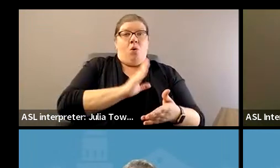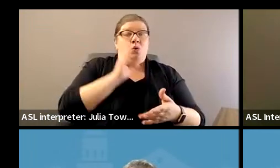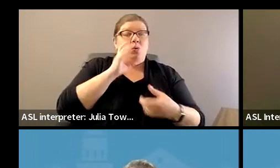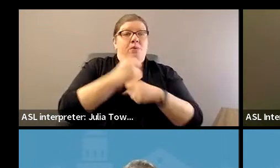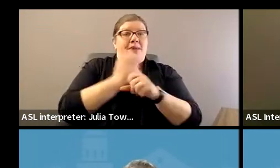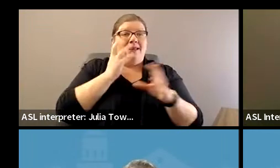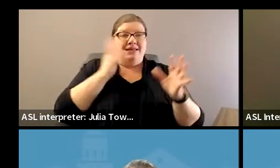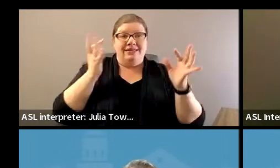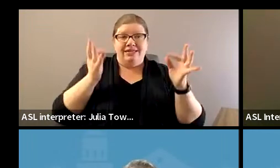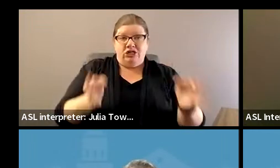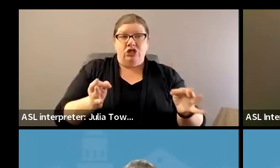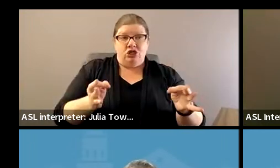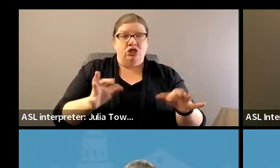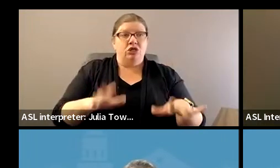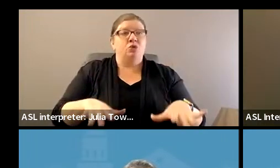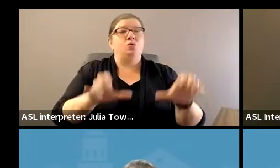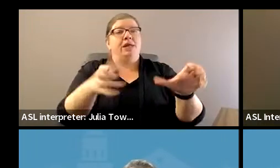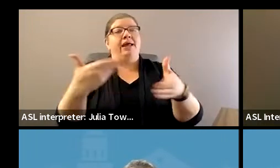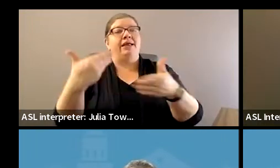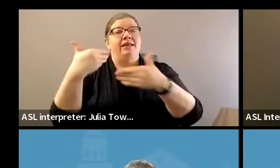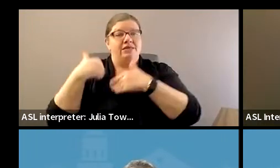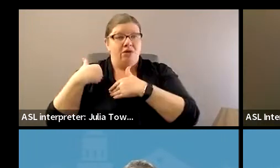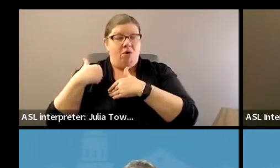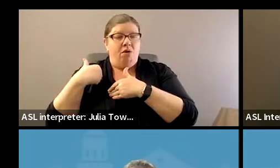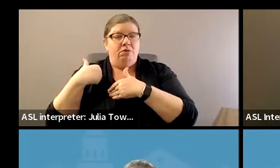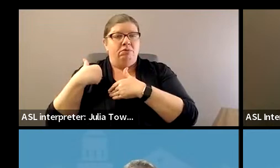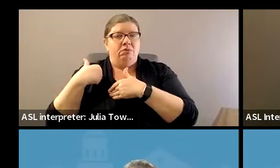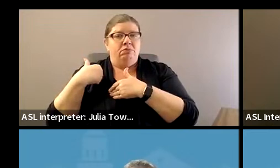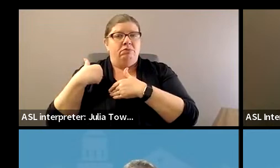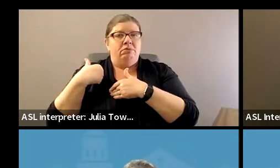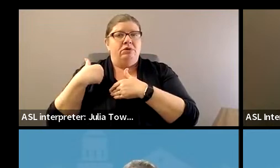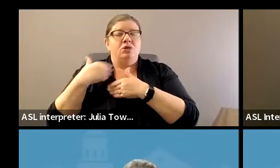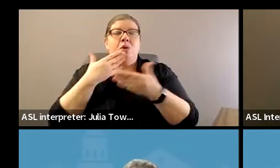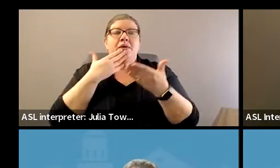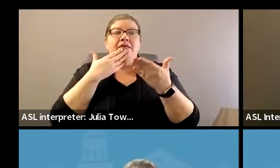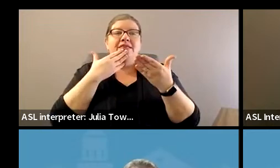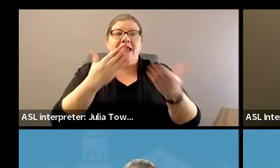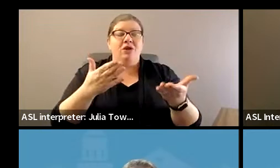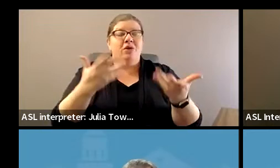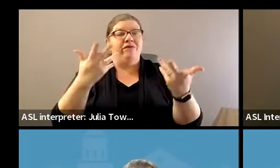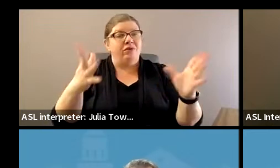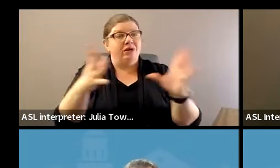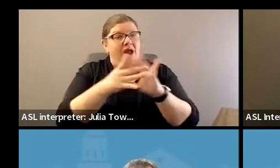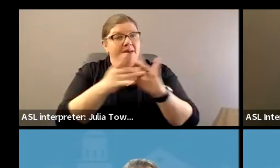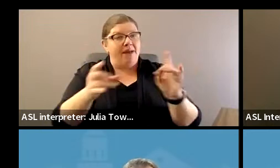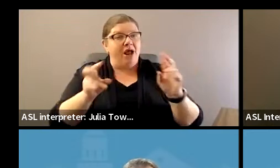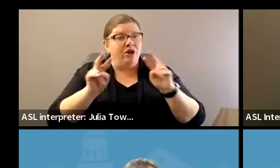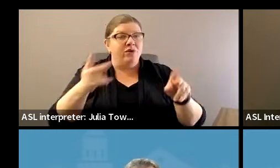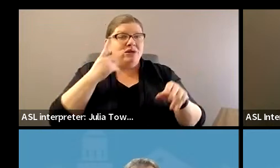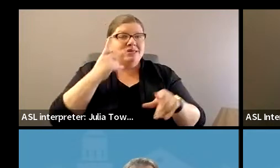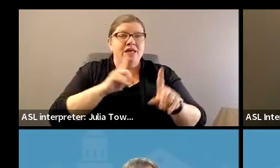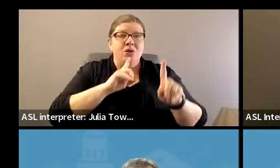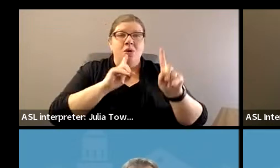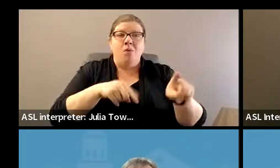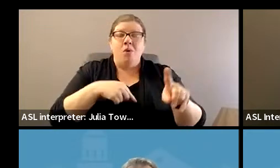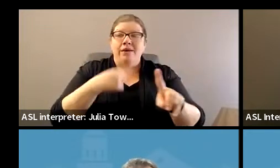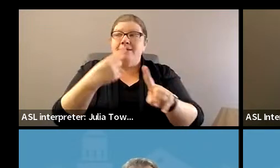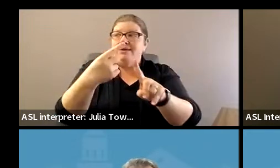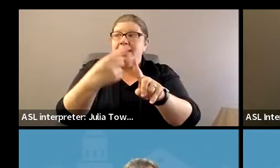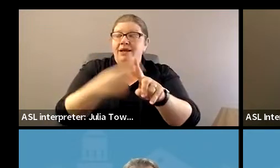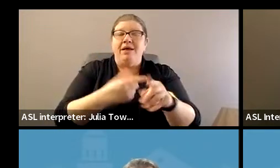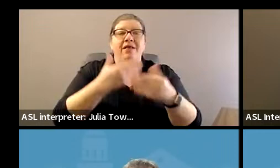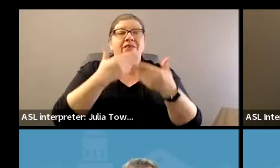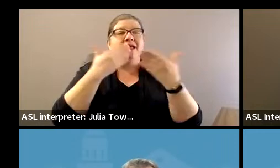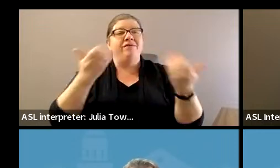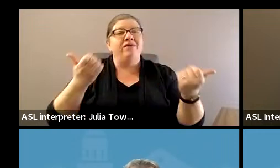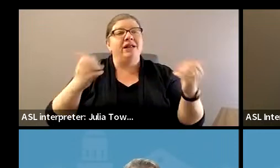this decision to take this on. And so thank you. Those are my comments. I look forward to seeing the report next month, and thank you for